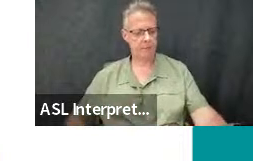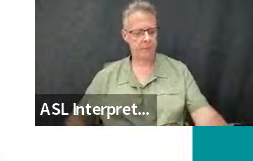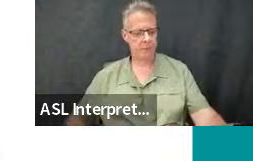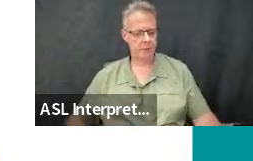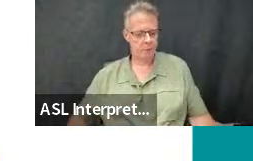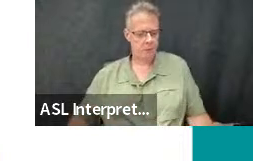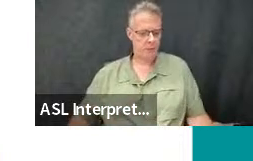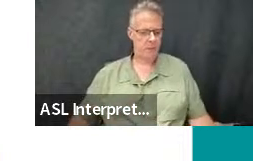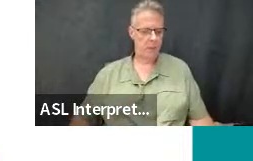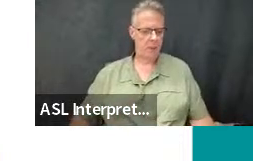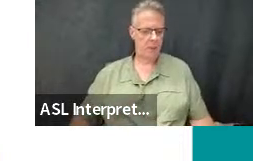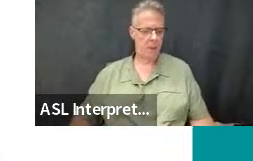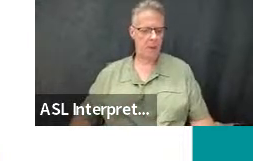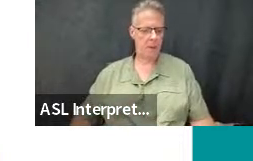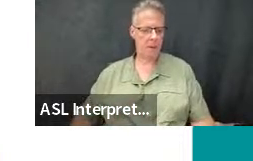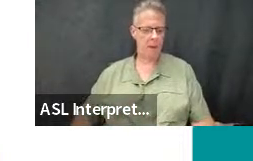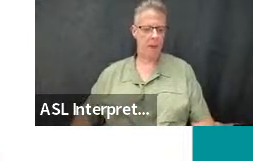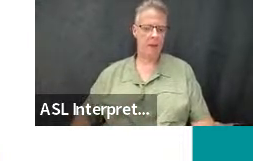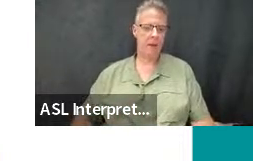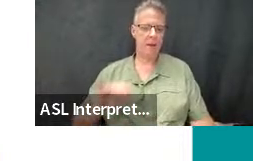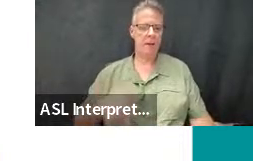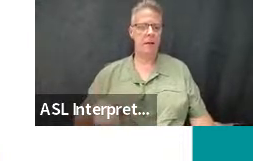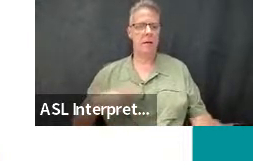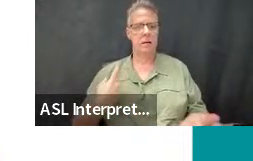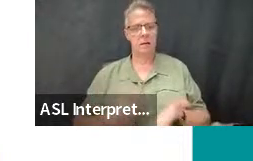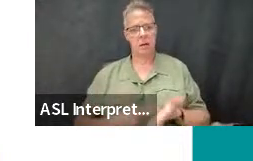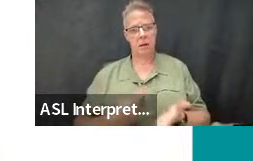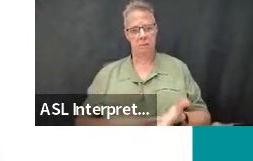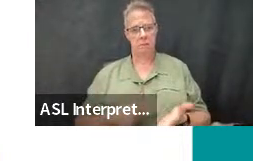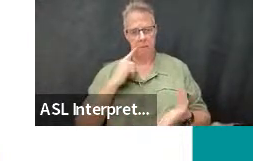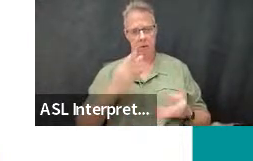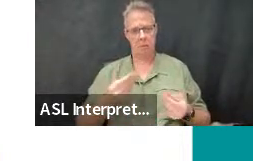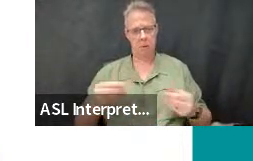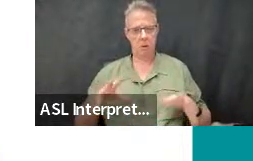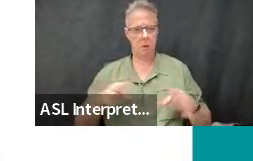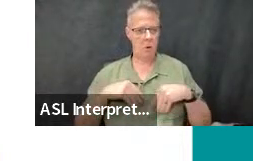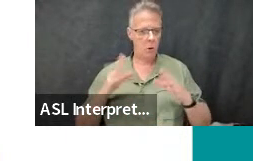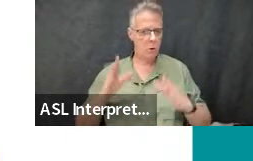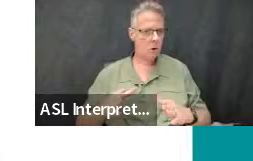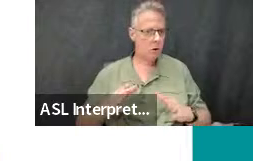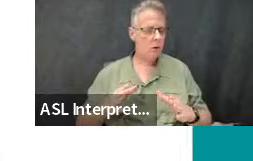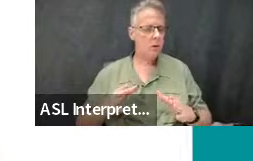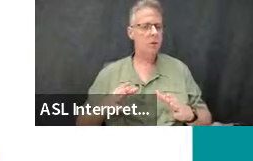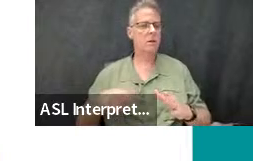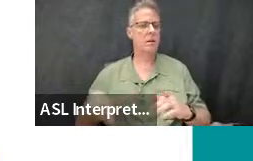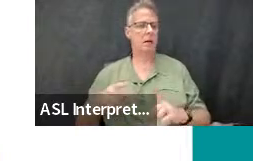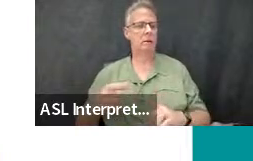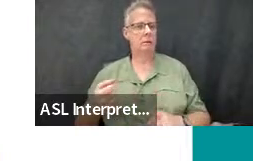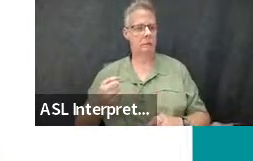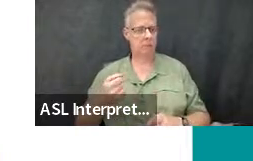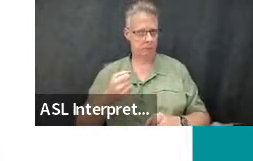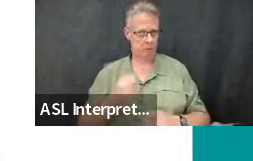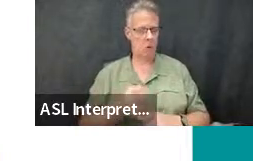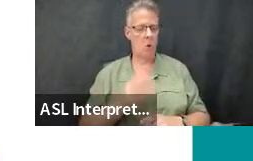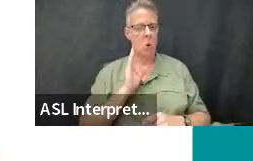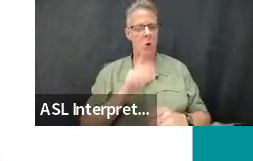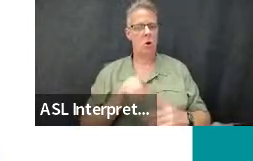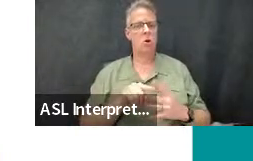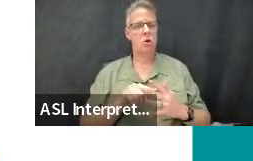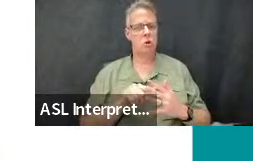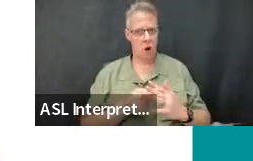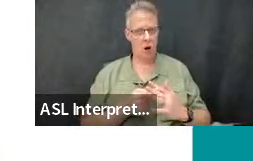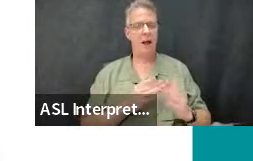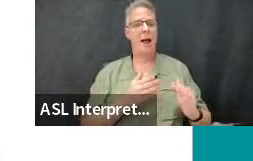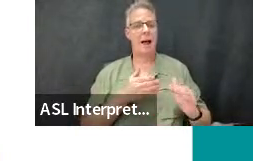The discussions with property owners individually impacted will really begin in earnest after